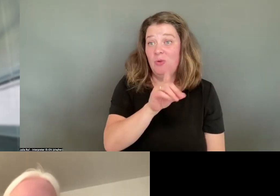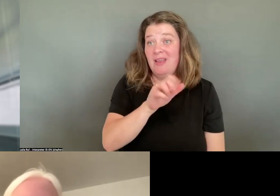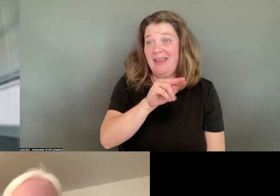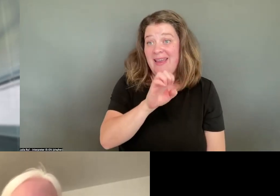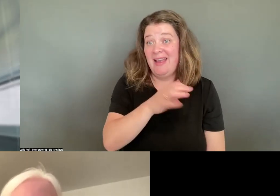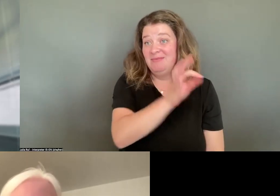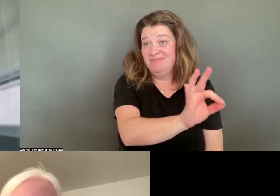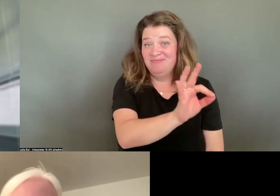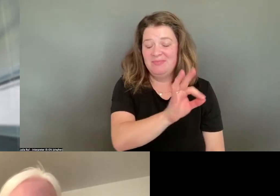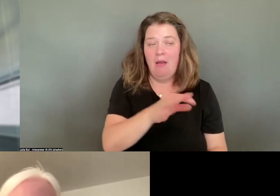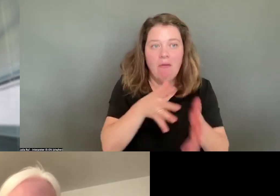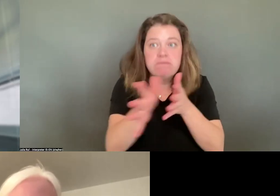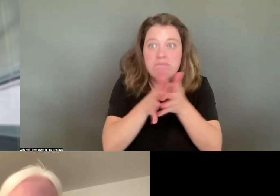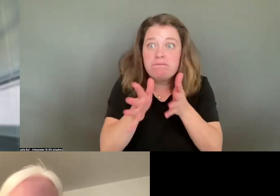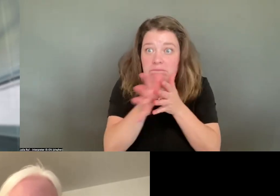I have so much to say.